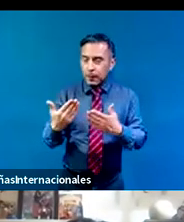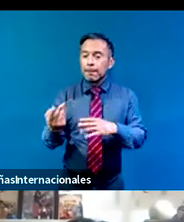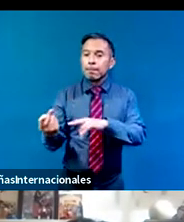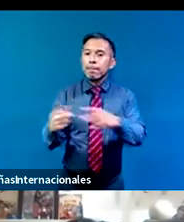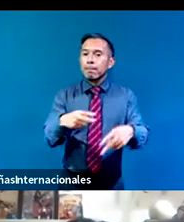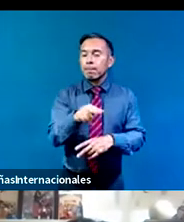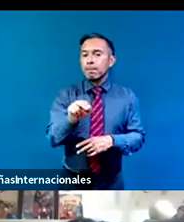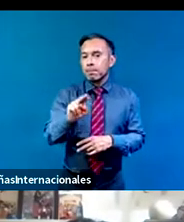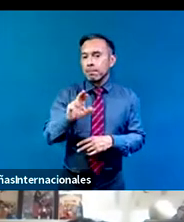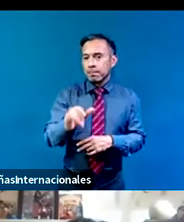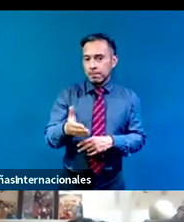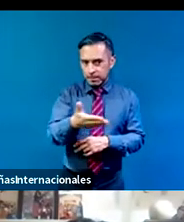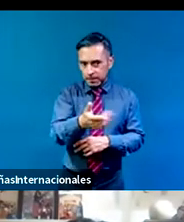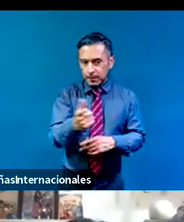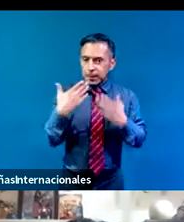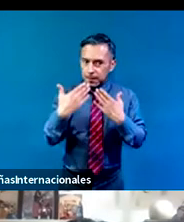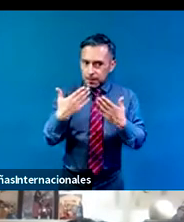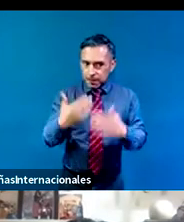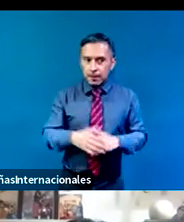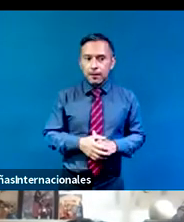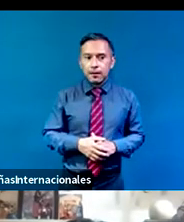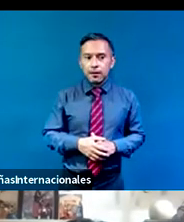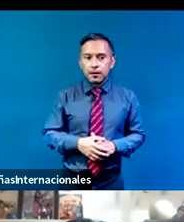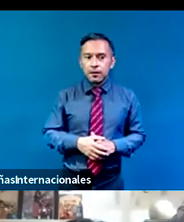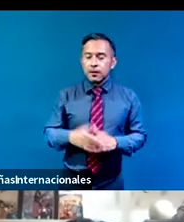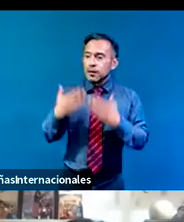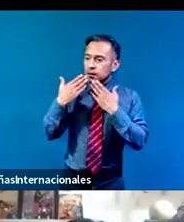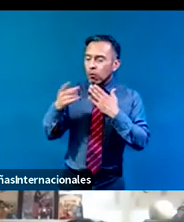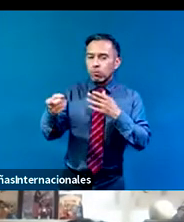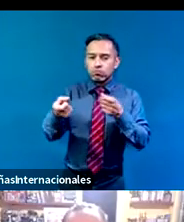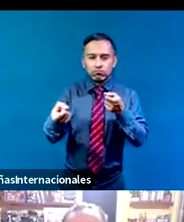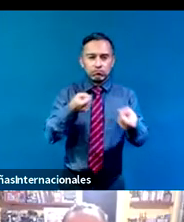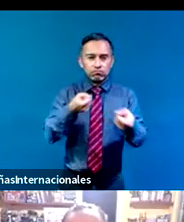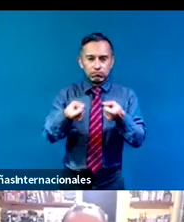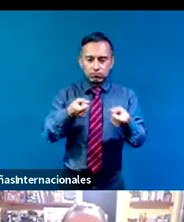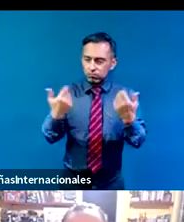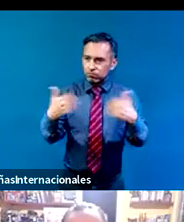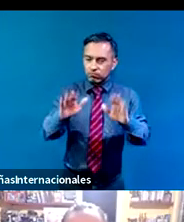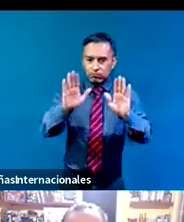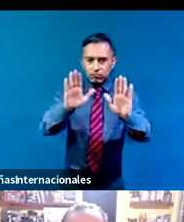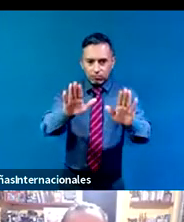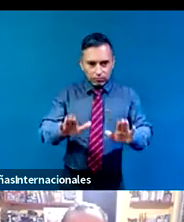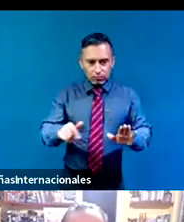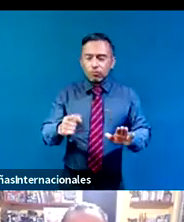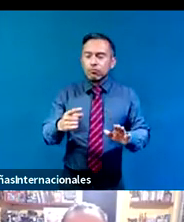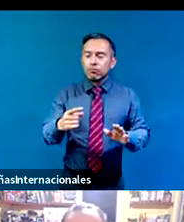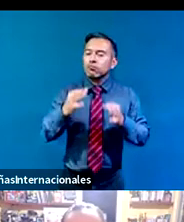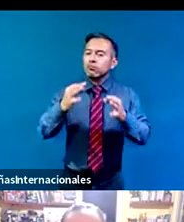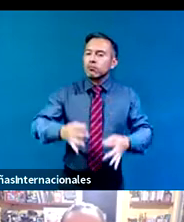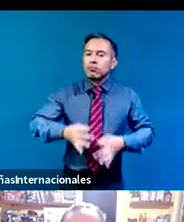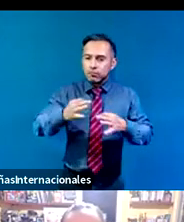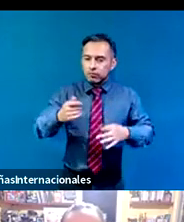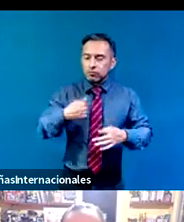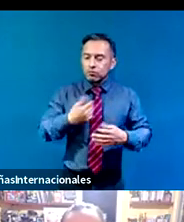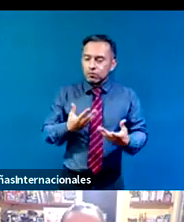the fantastic moderation of today's panels. As always, it's such a pleasure to work with you. Dear participants, we've